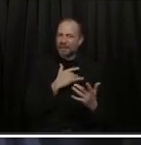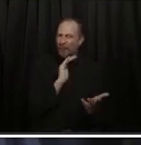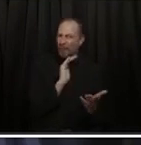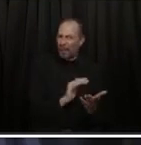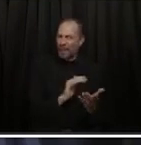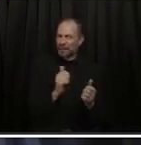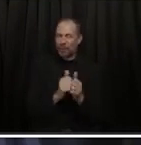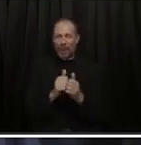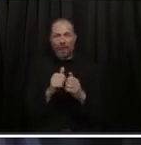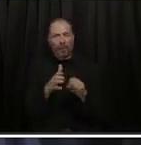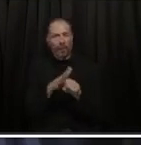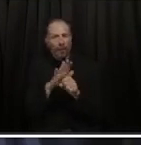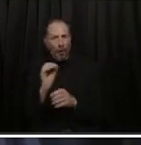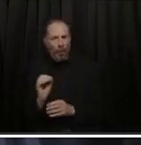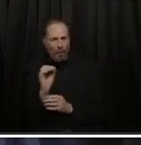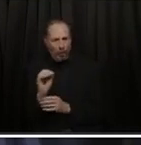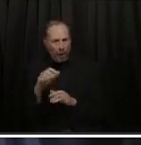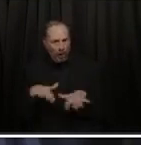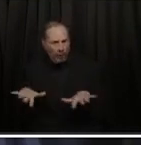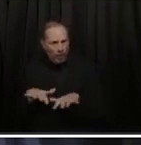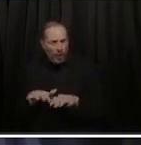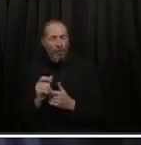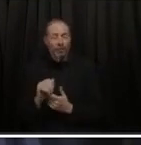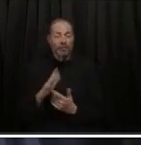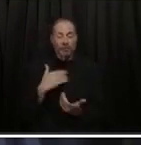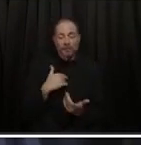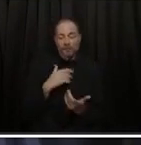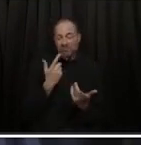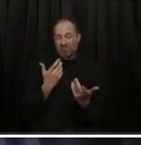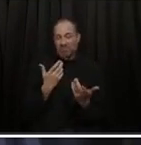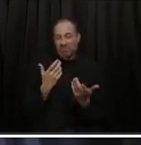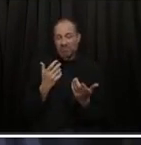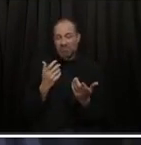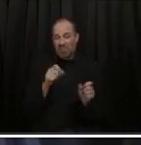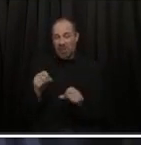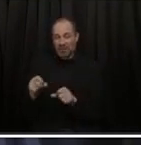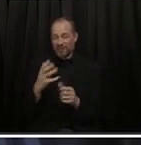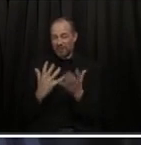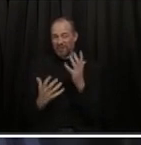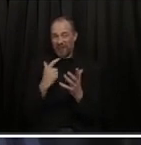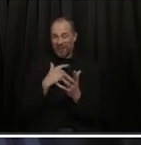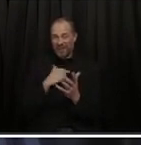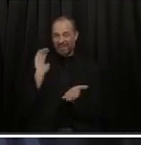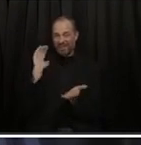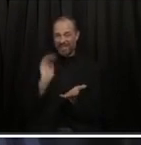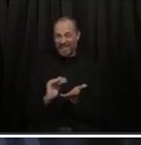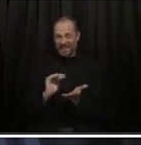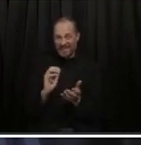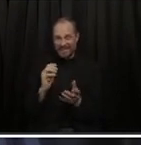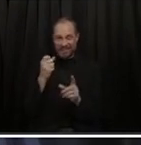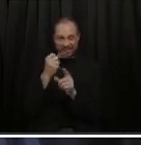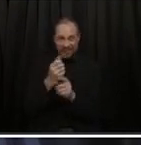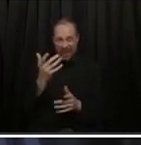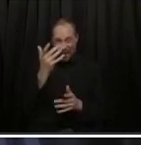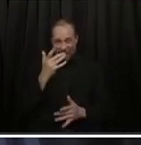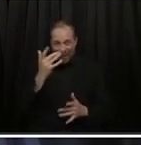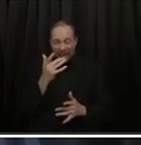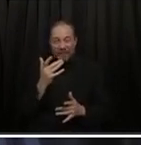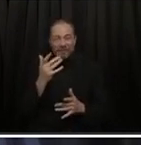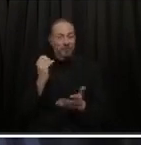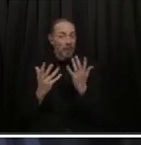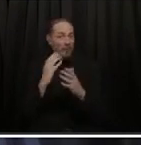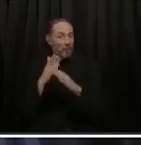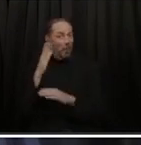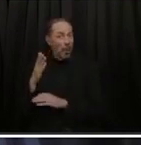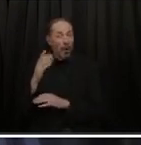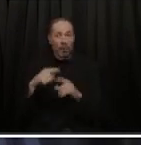possible evidence that it's slightly less virulent, but it could be as virulent or slightly more virulent. But it's clearly not much more